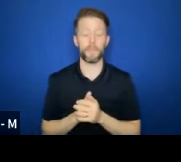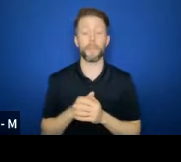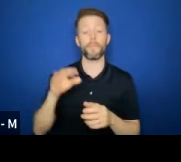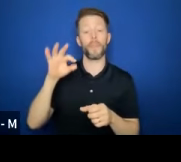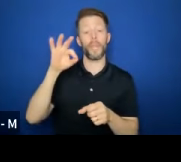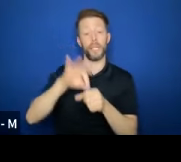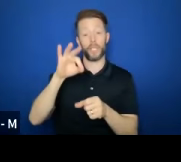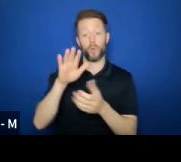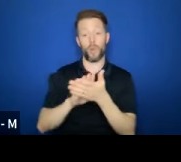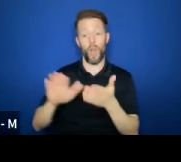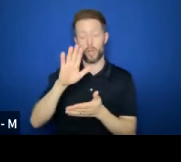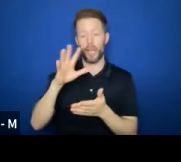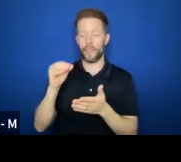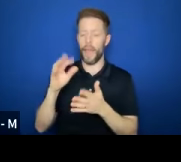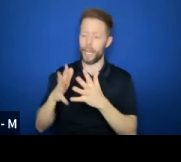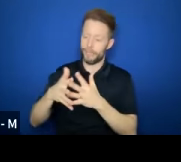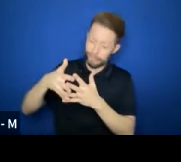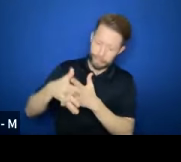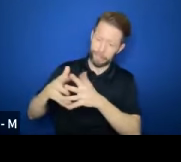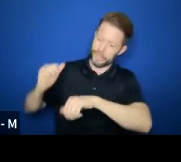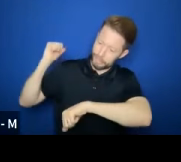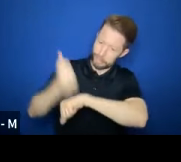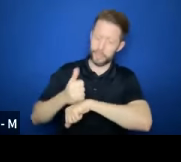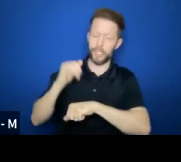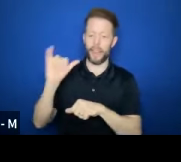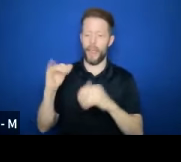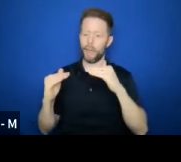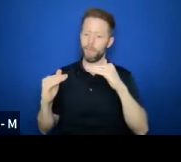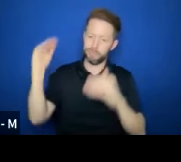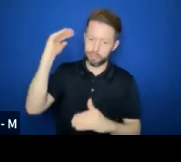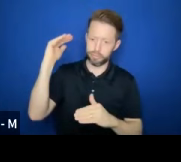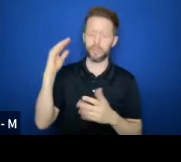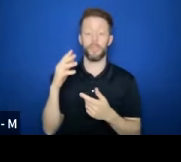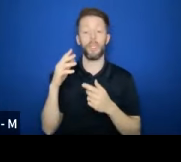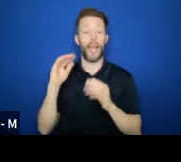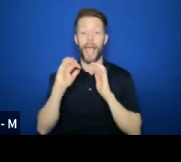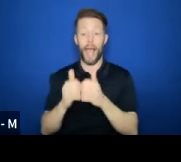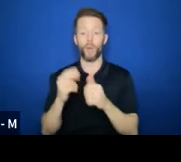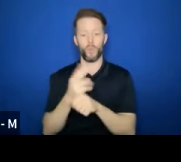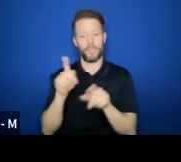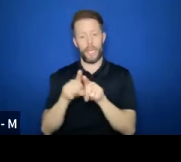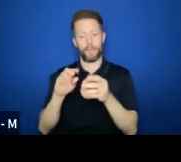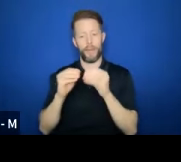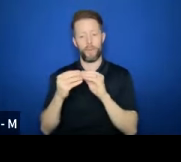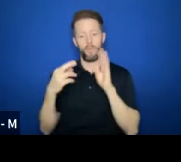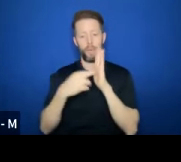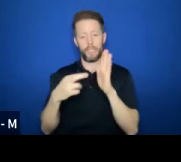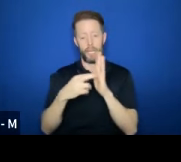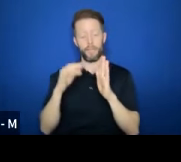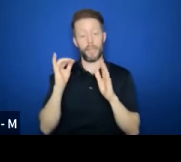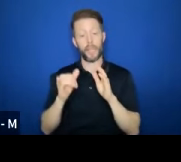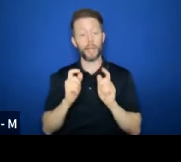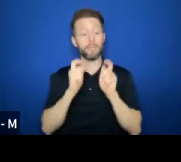really re-entrenches these inadequacies and these disparities by using the same numbers of representatives that are awarded to